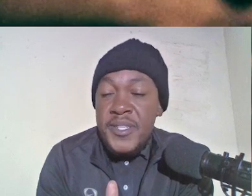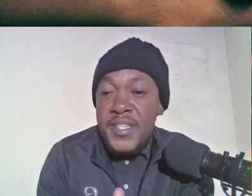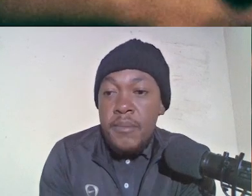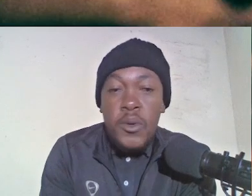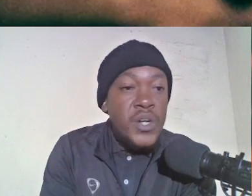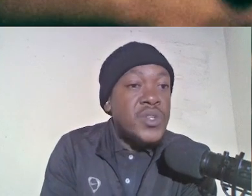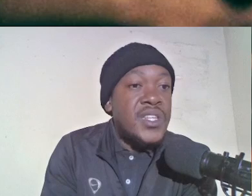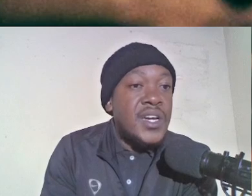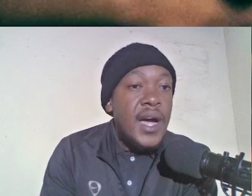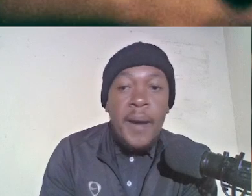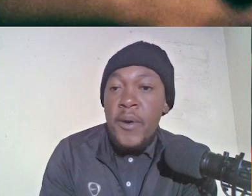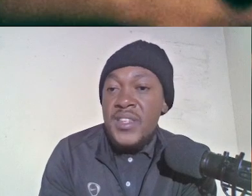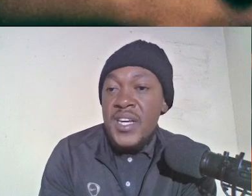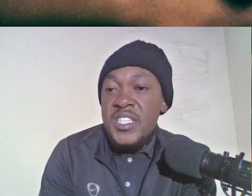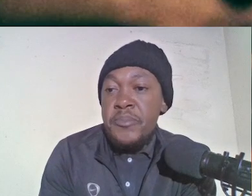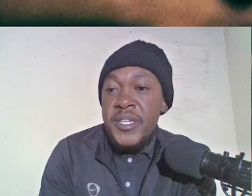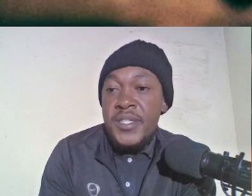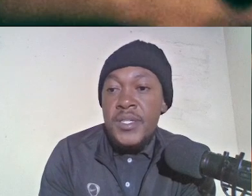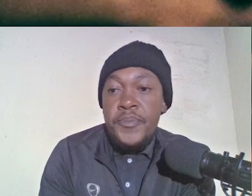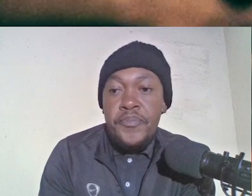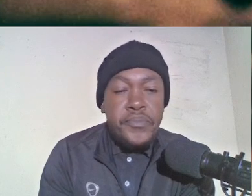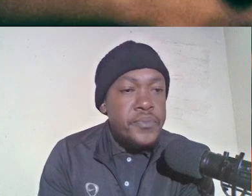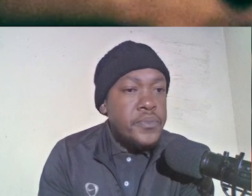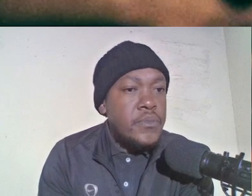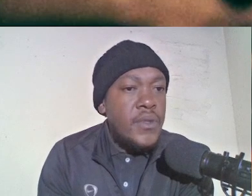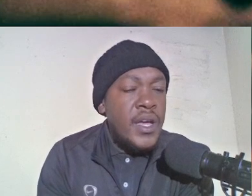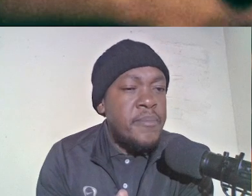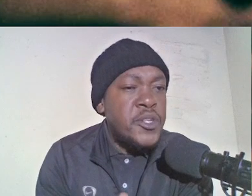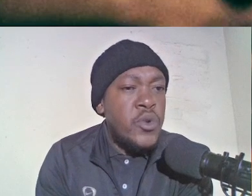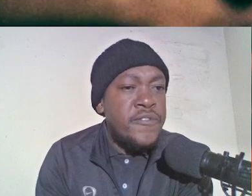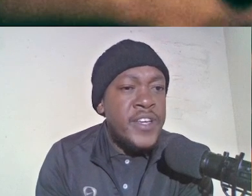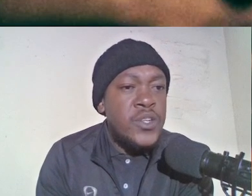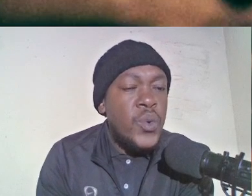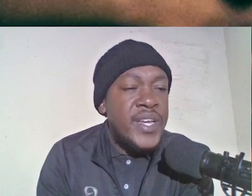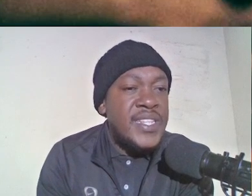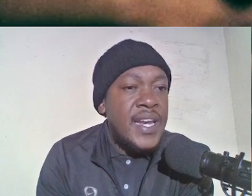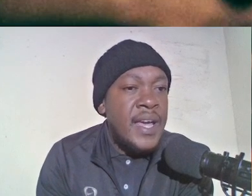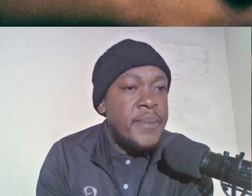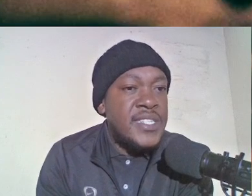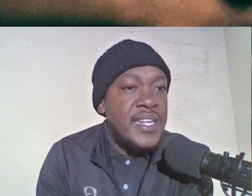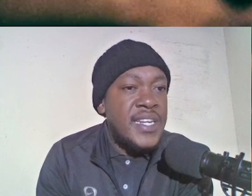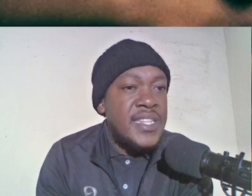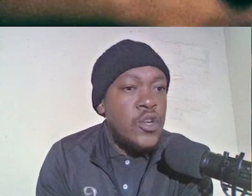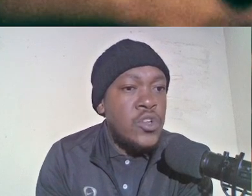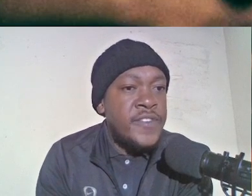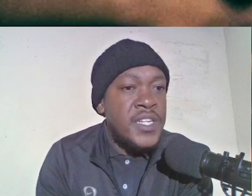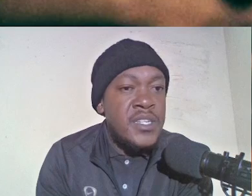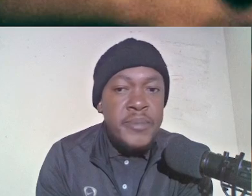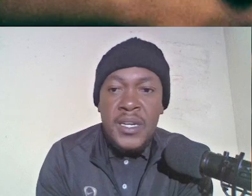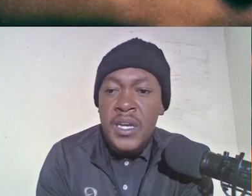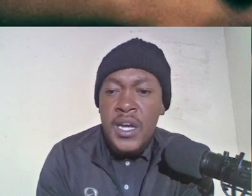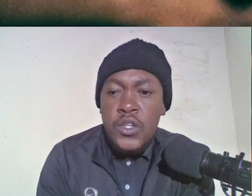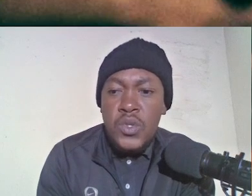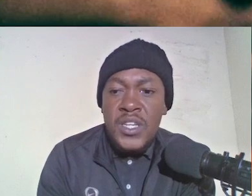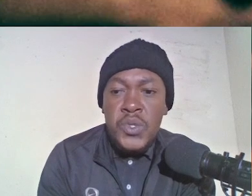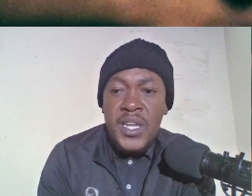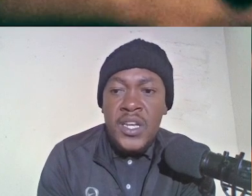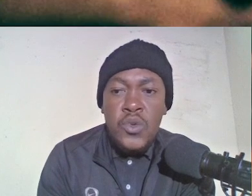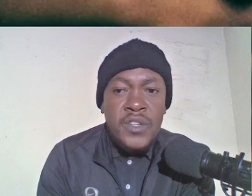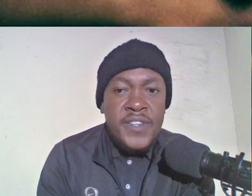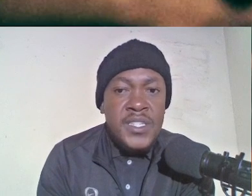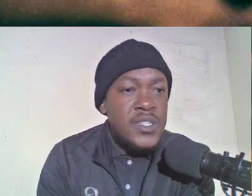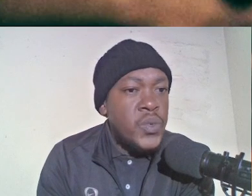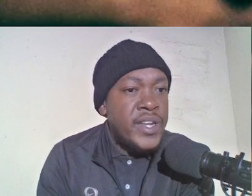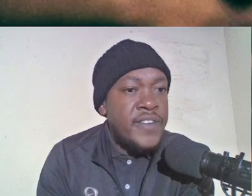Guys, please tell me what you think about that speech. And please don't forget to hit the like button and hit the notification bell so that you can